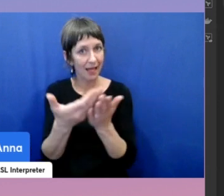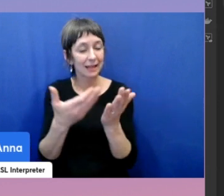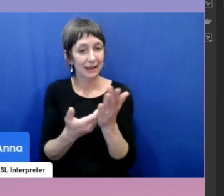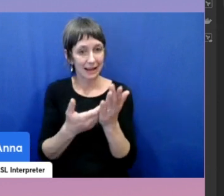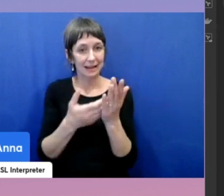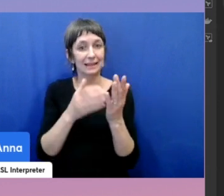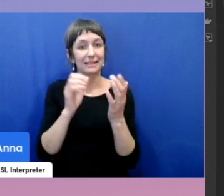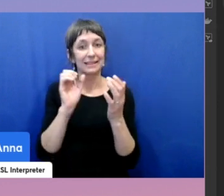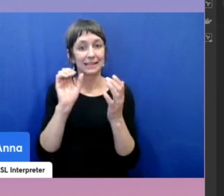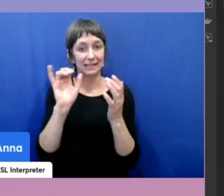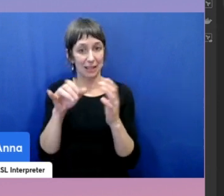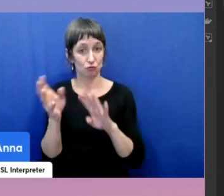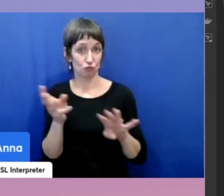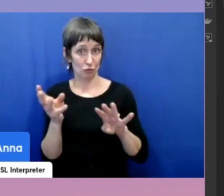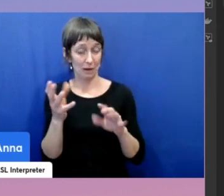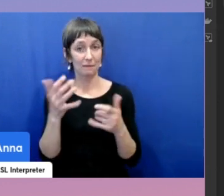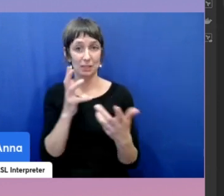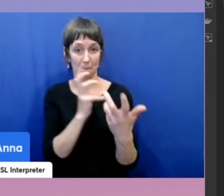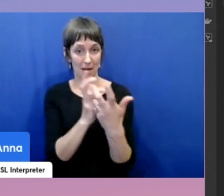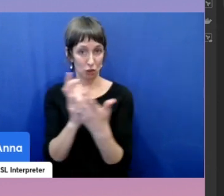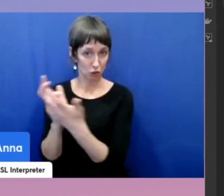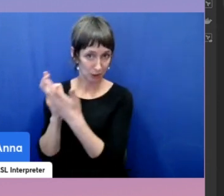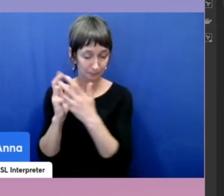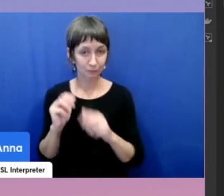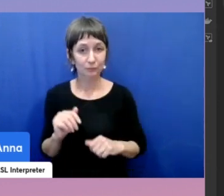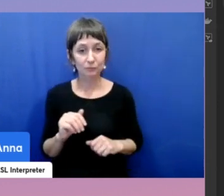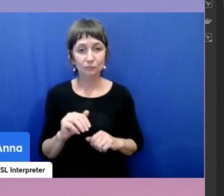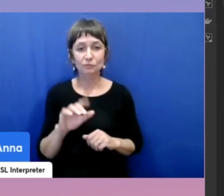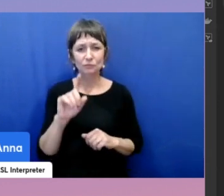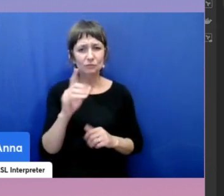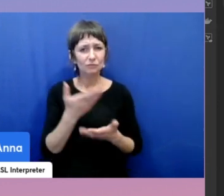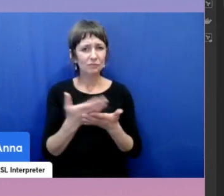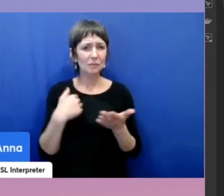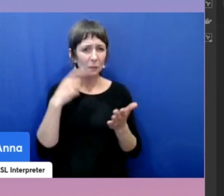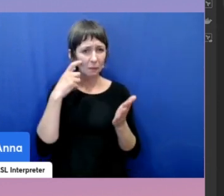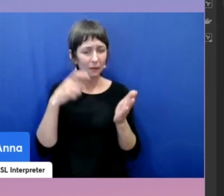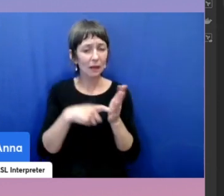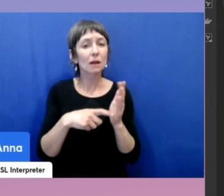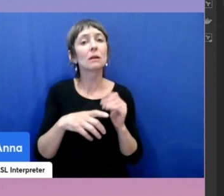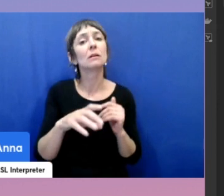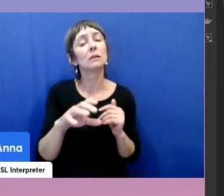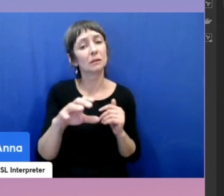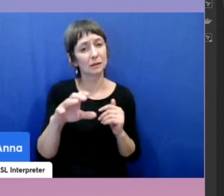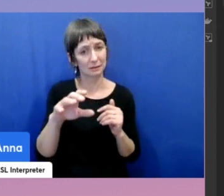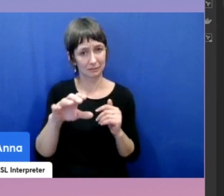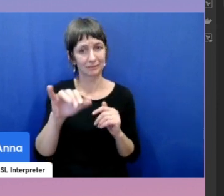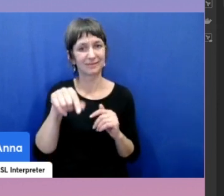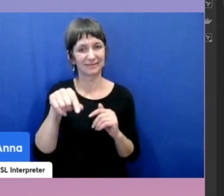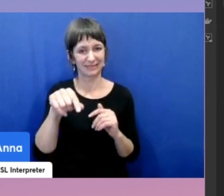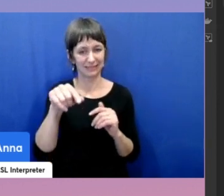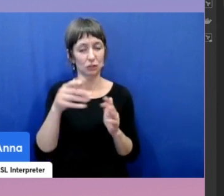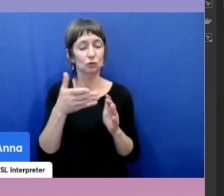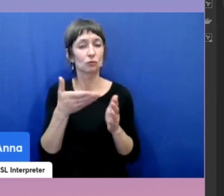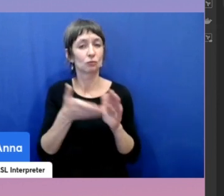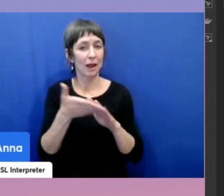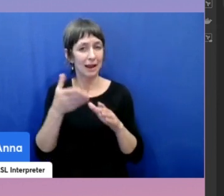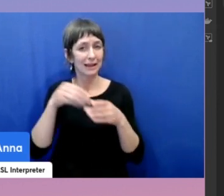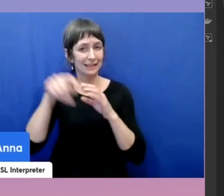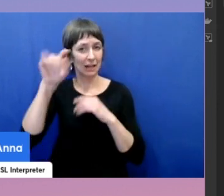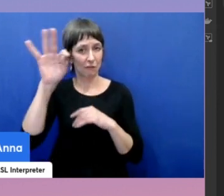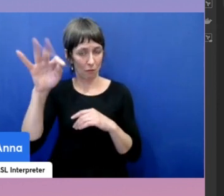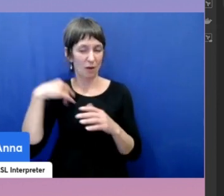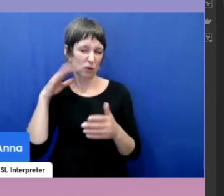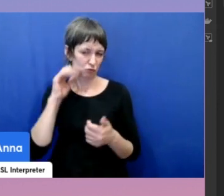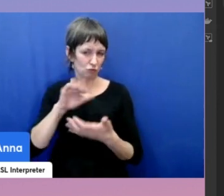is matching. One of the first things I notice is that it's running quite an old version of Terraform, and we'll address that in a moment. But we want to make sure that everything